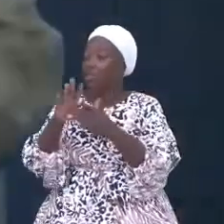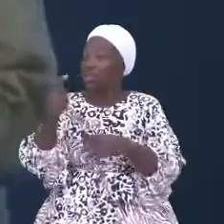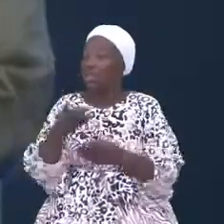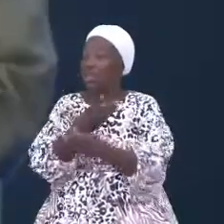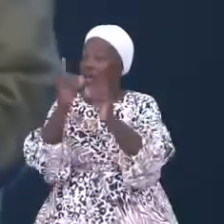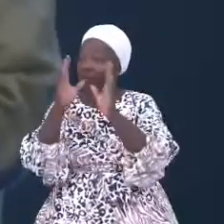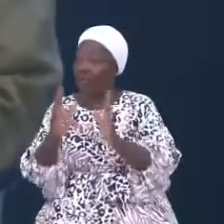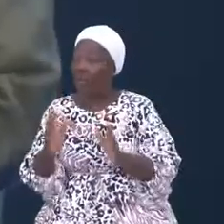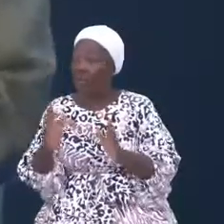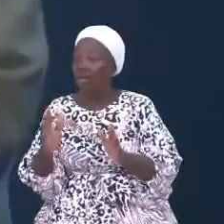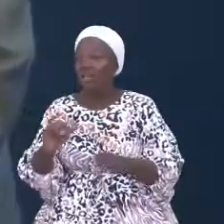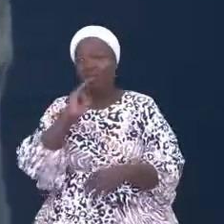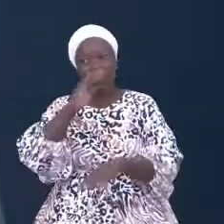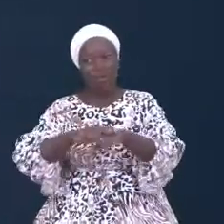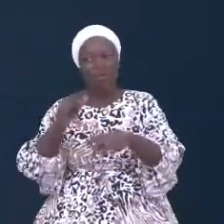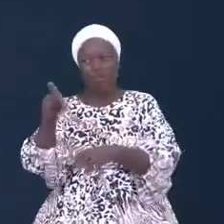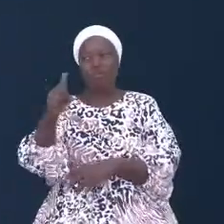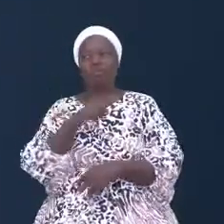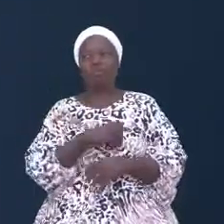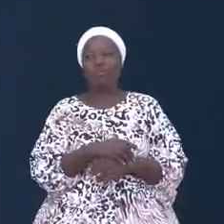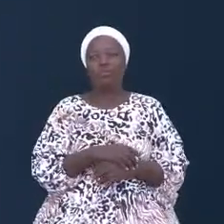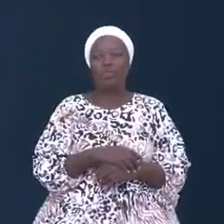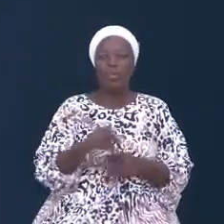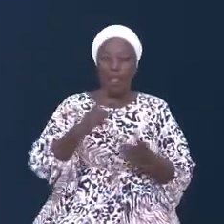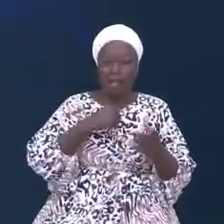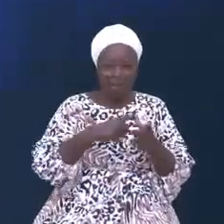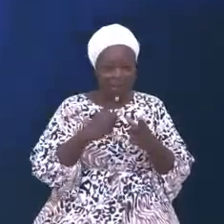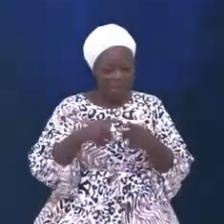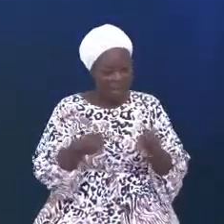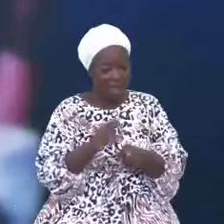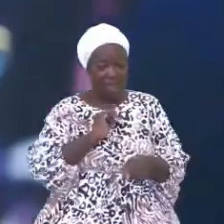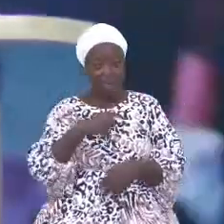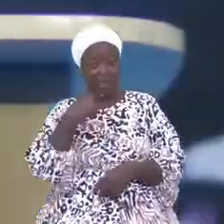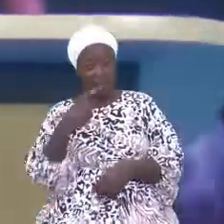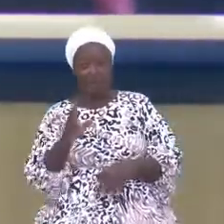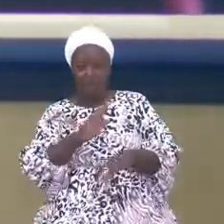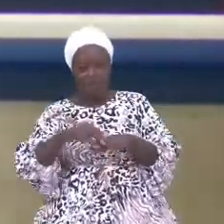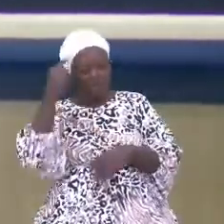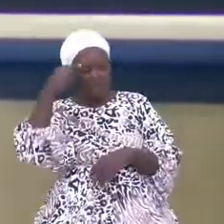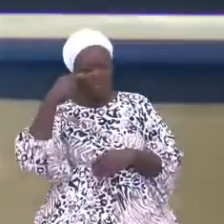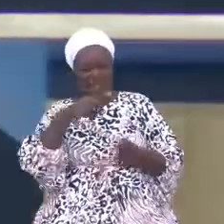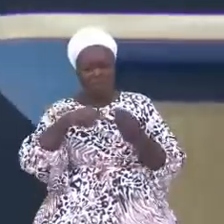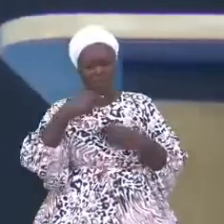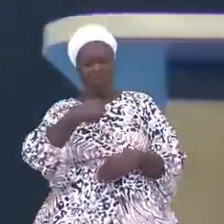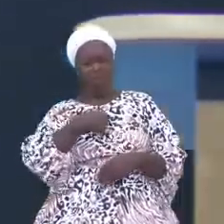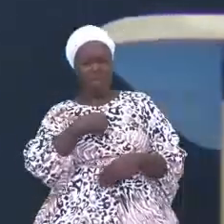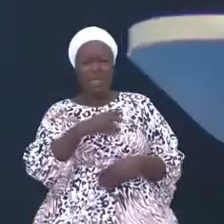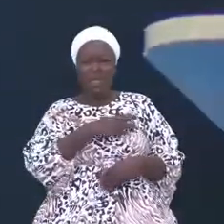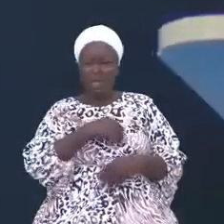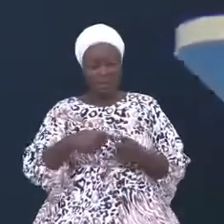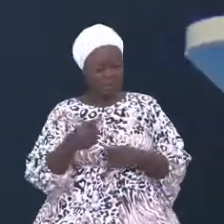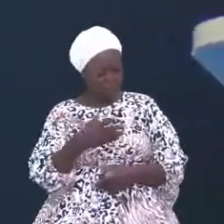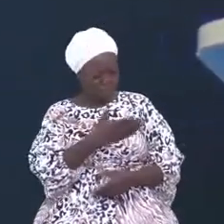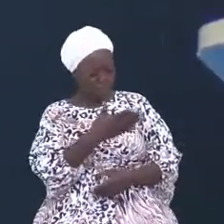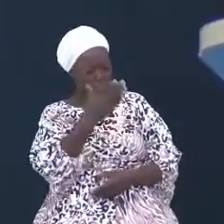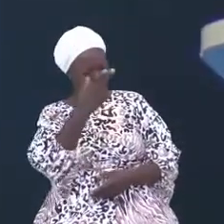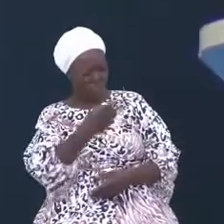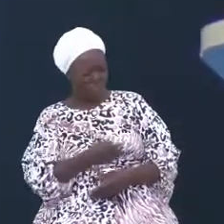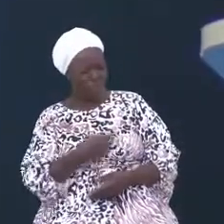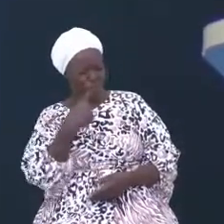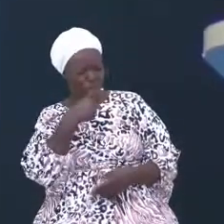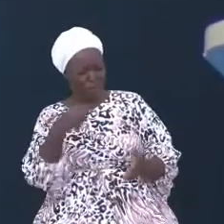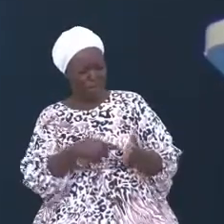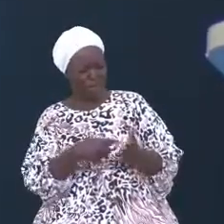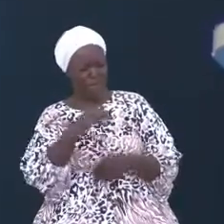deliverer is calling you. And then as I tell you, don't think about me and say, he is so and